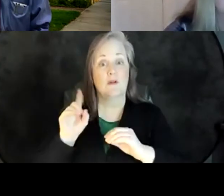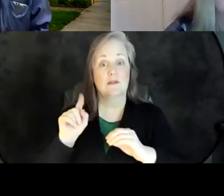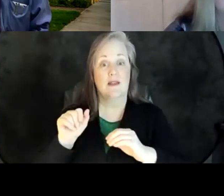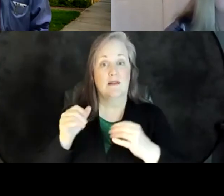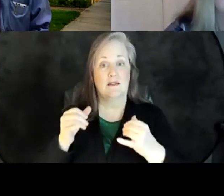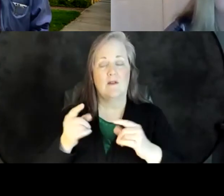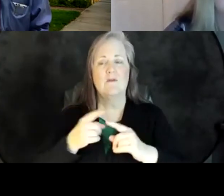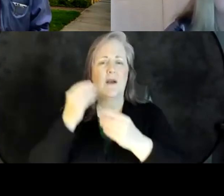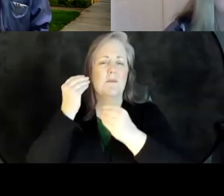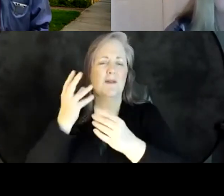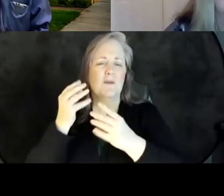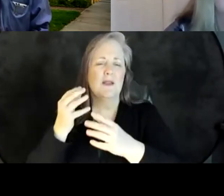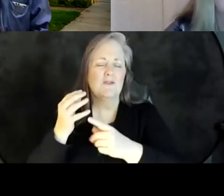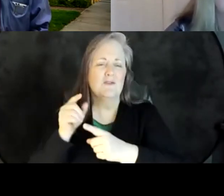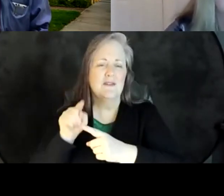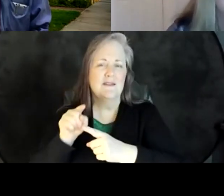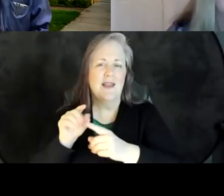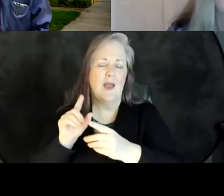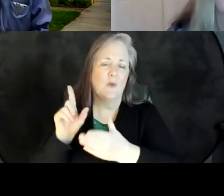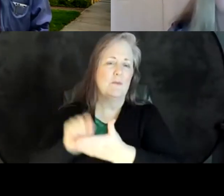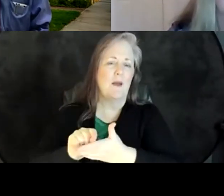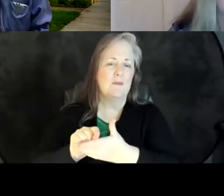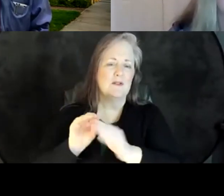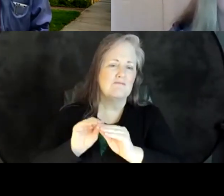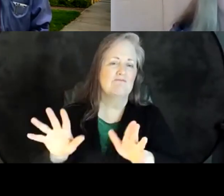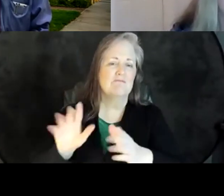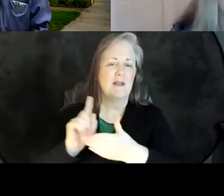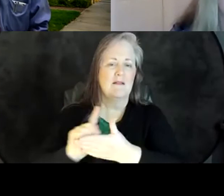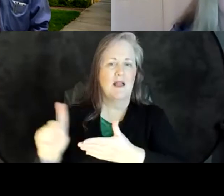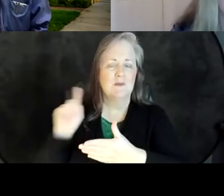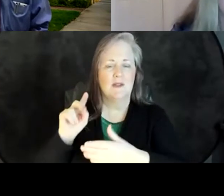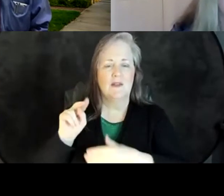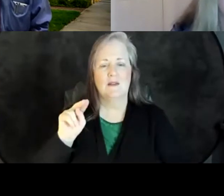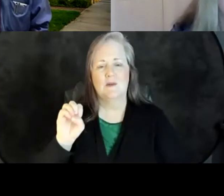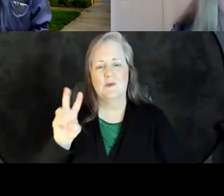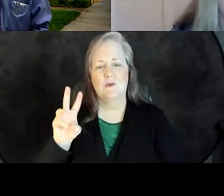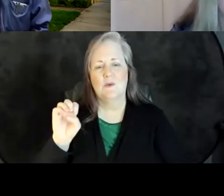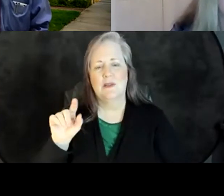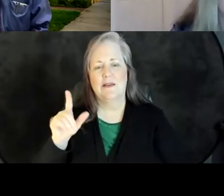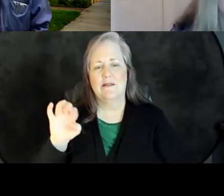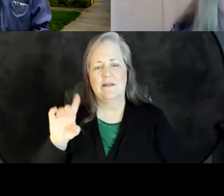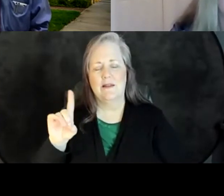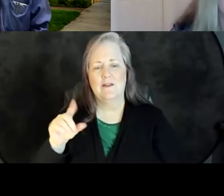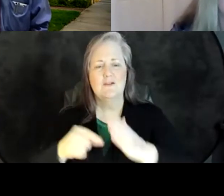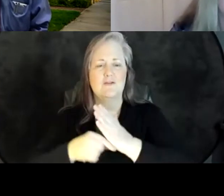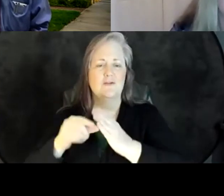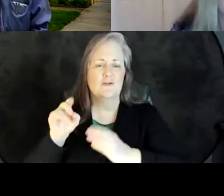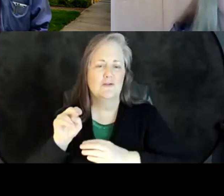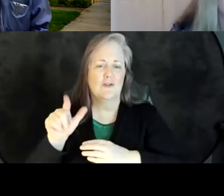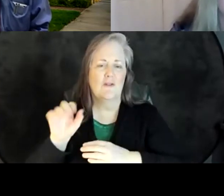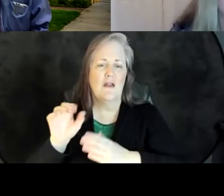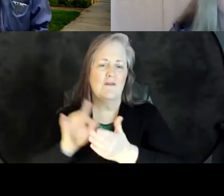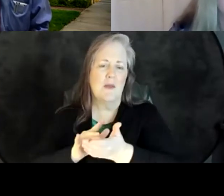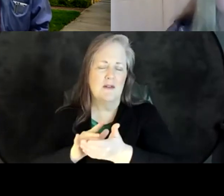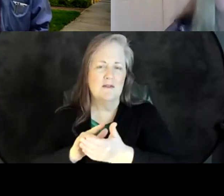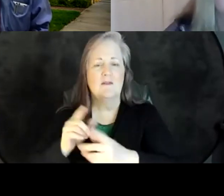the information that was published last week in the New England Journal of Medicine that came from the Israeli